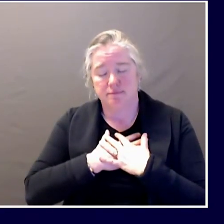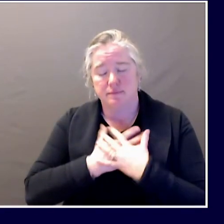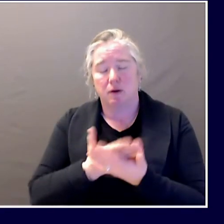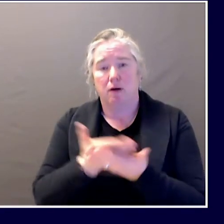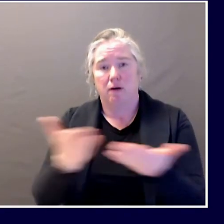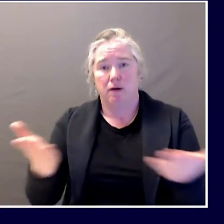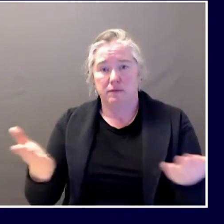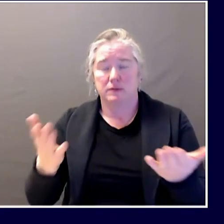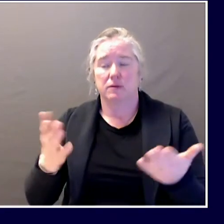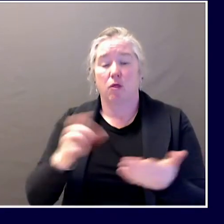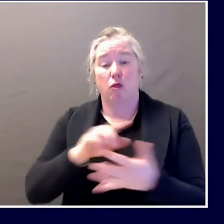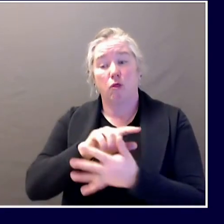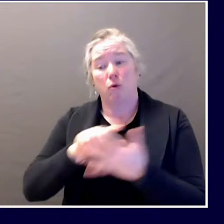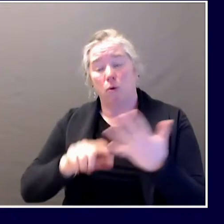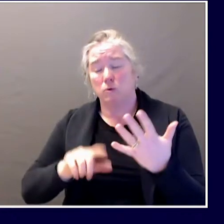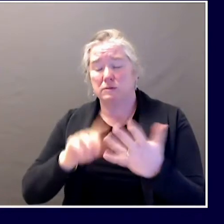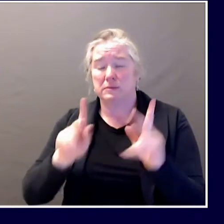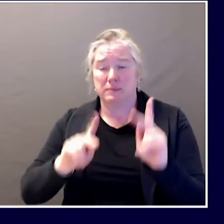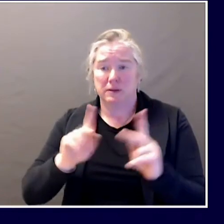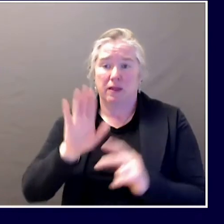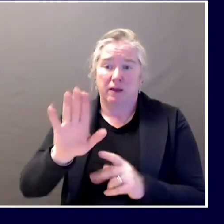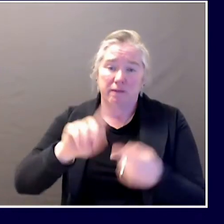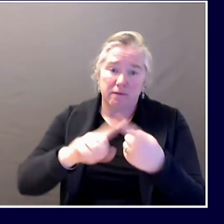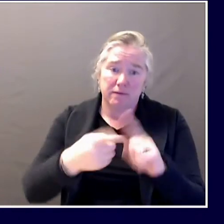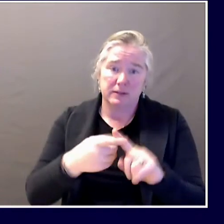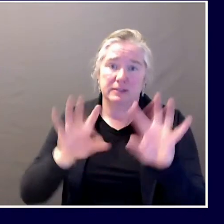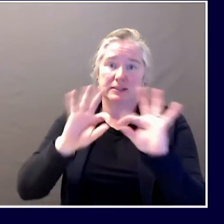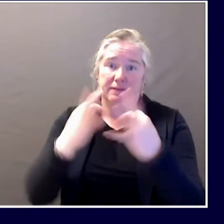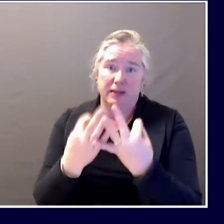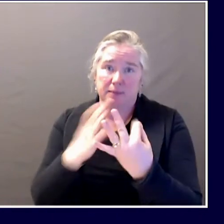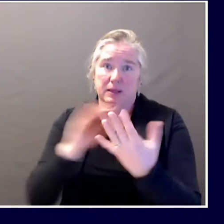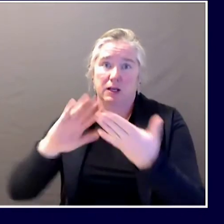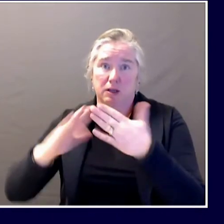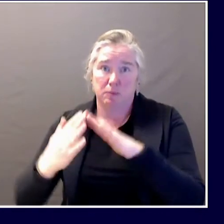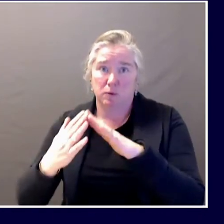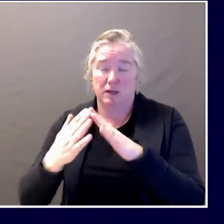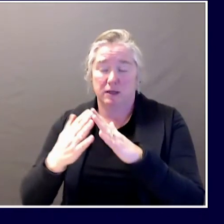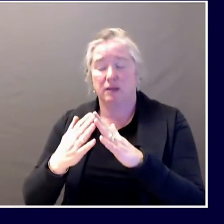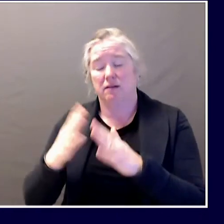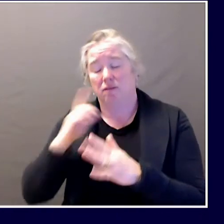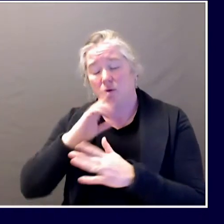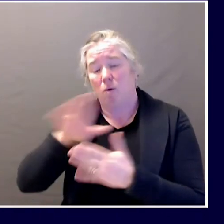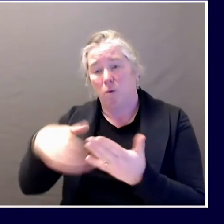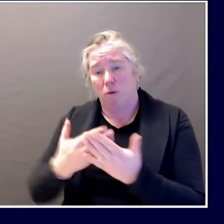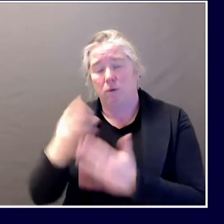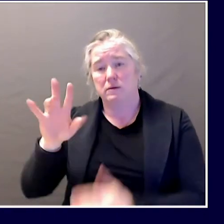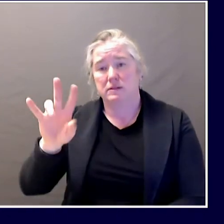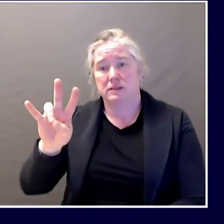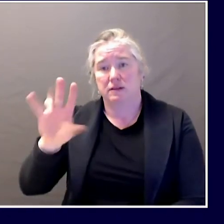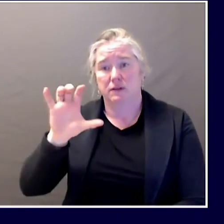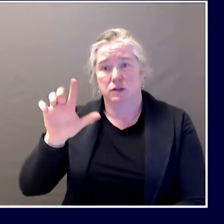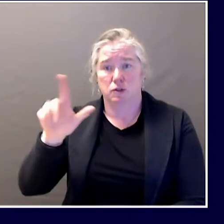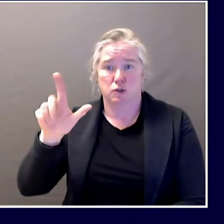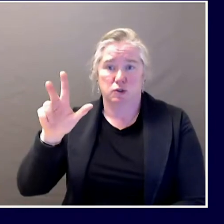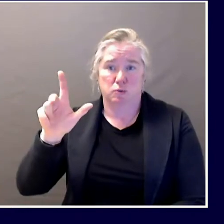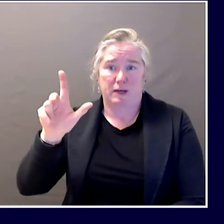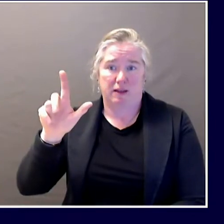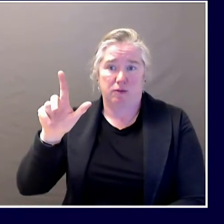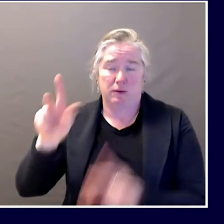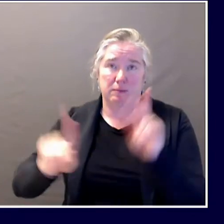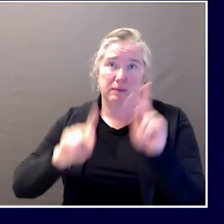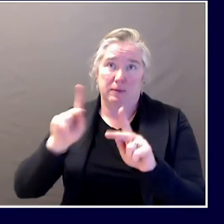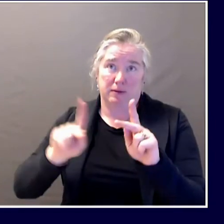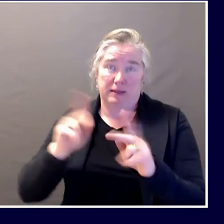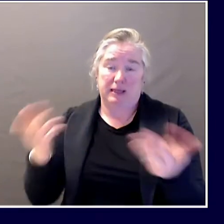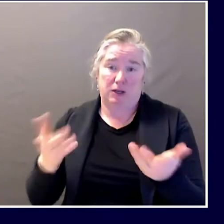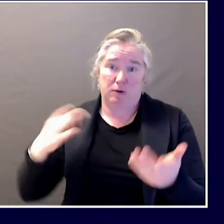the friends, family members, and communities of all 723 of those Maine people who